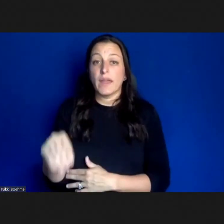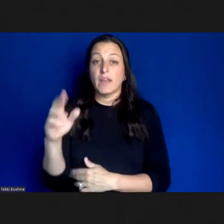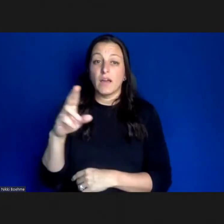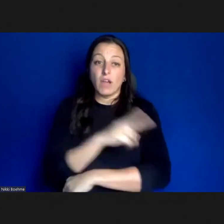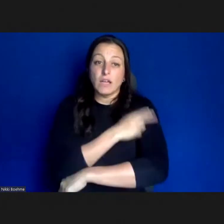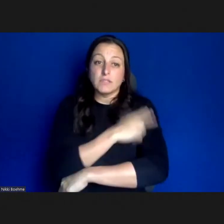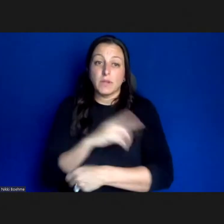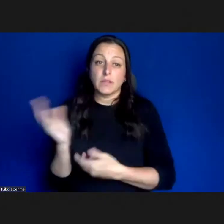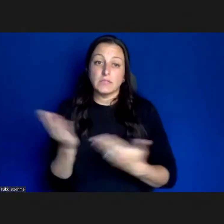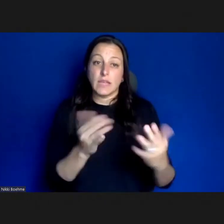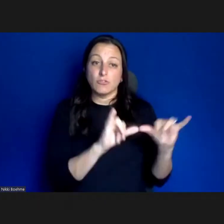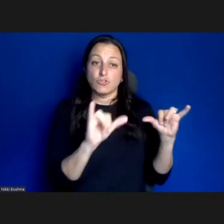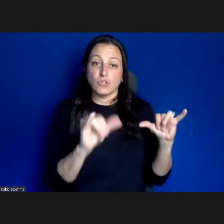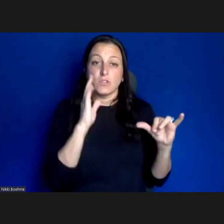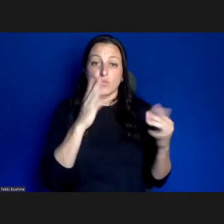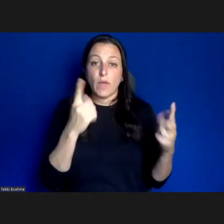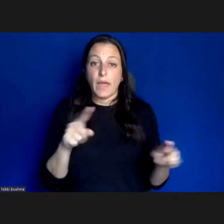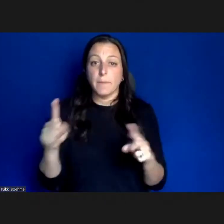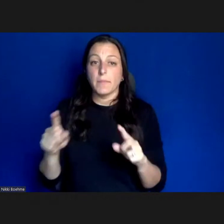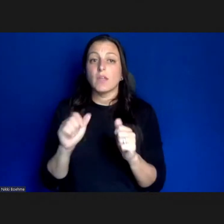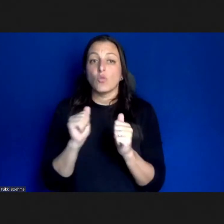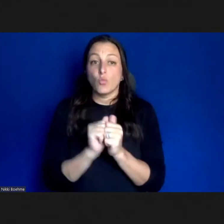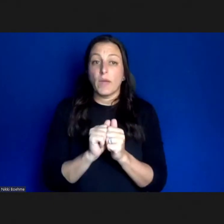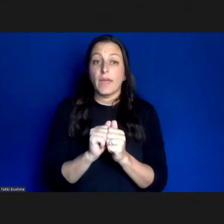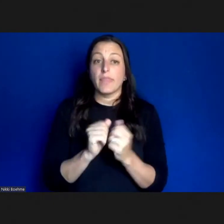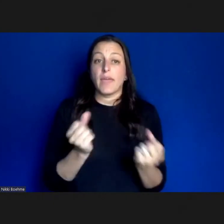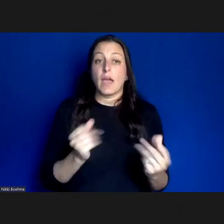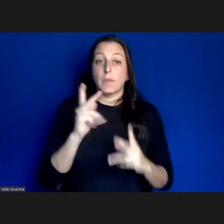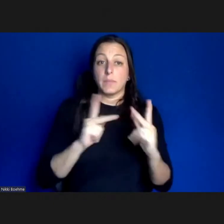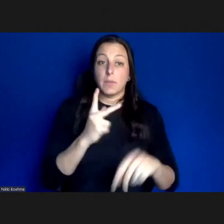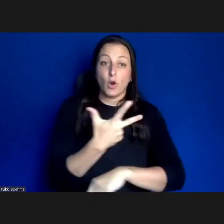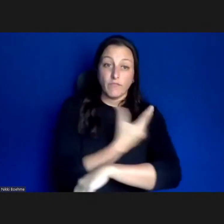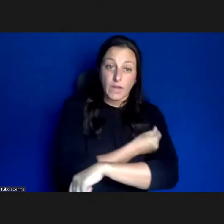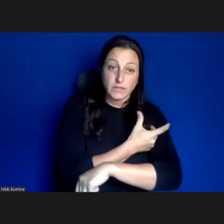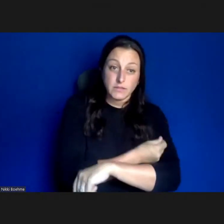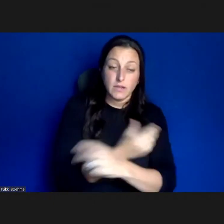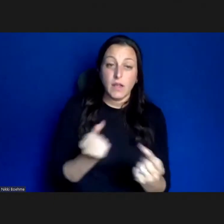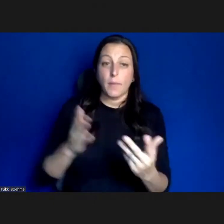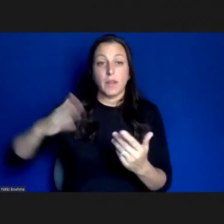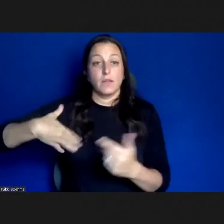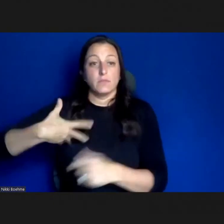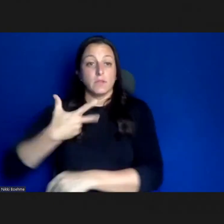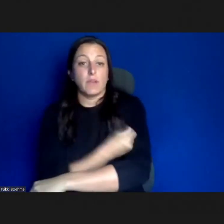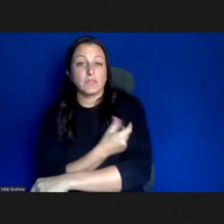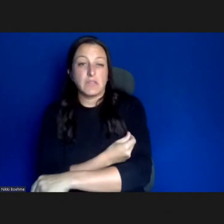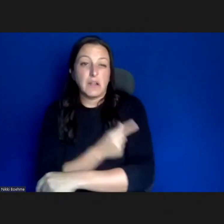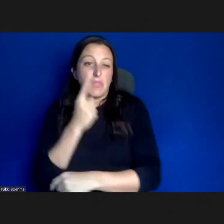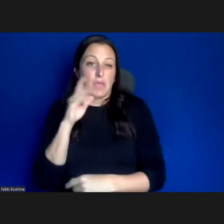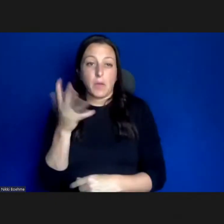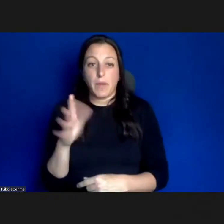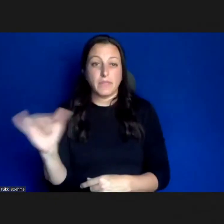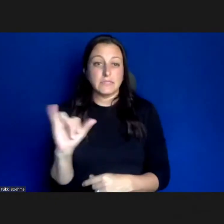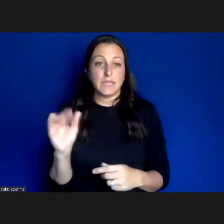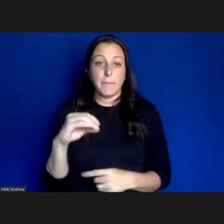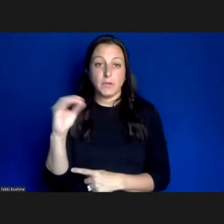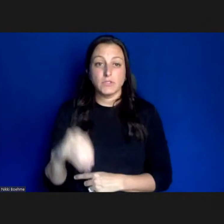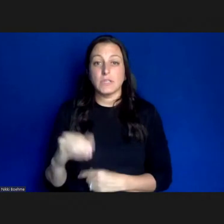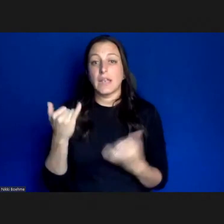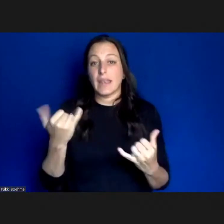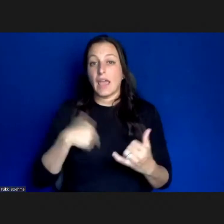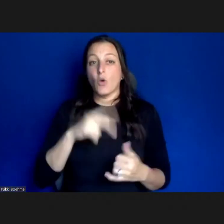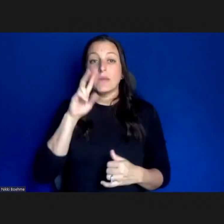occurring among vaccinated versus unvaccinated would be similar across the state. And right now we are seeing about 7 times the rate